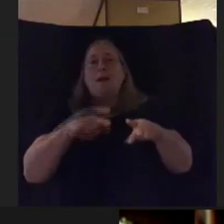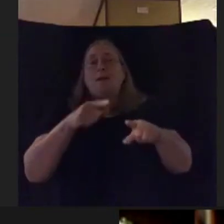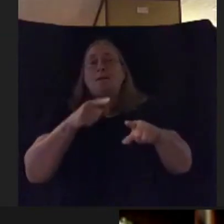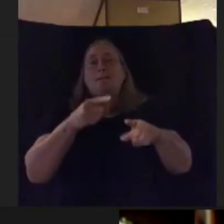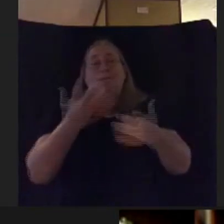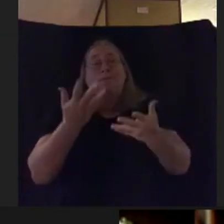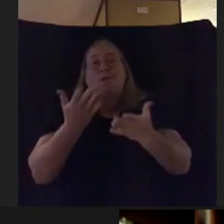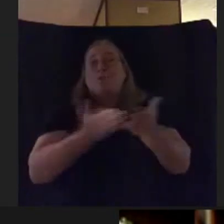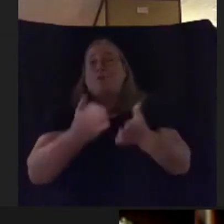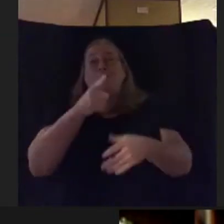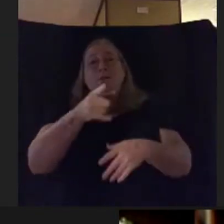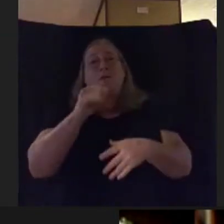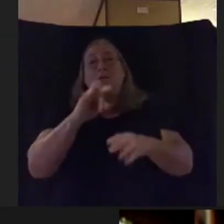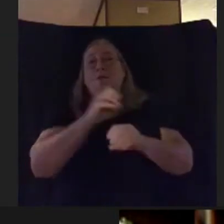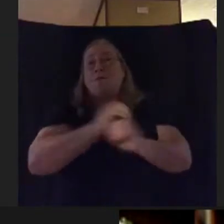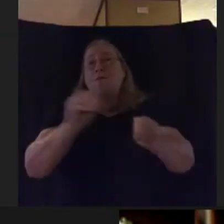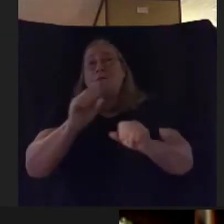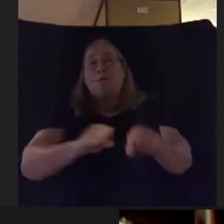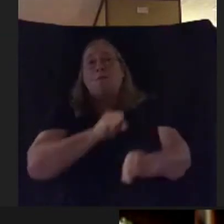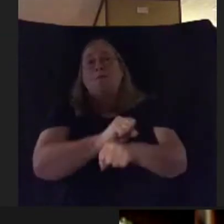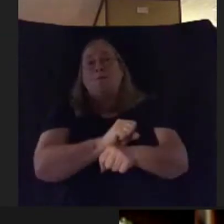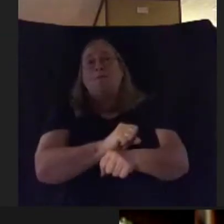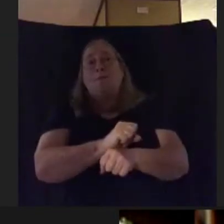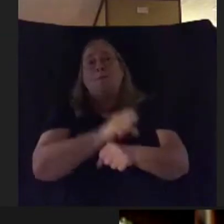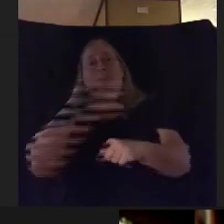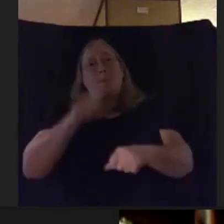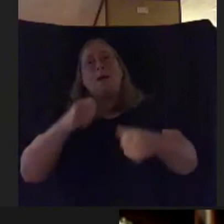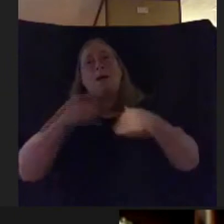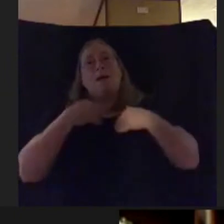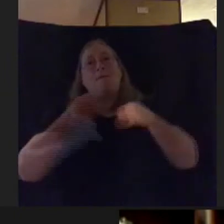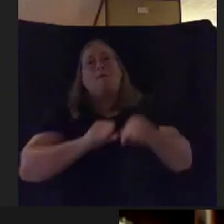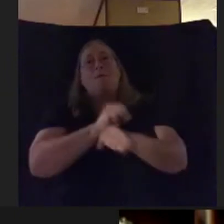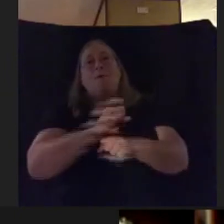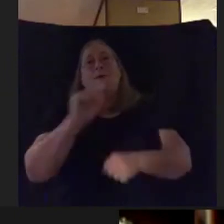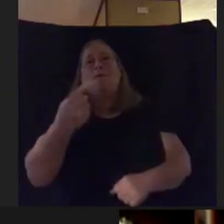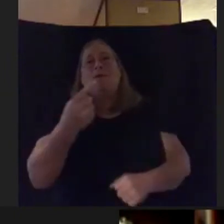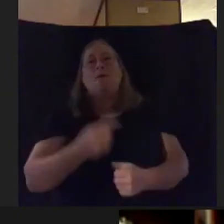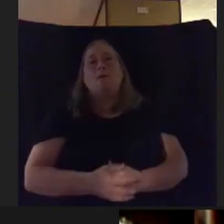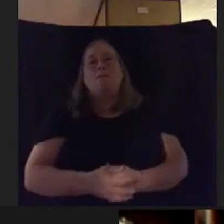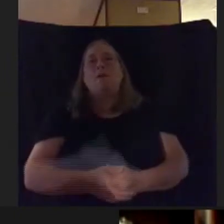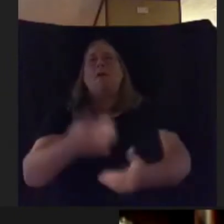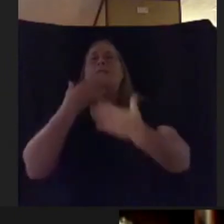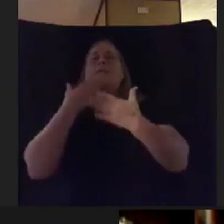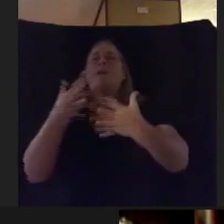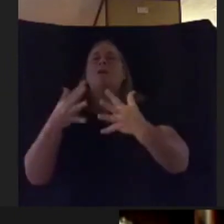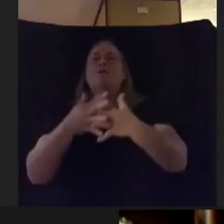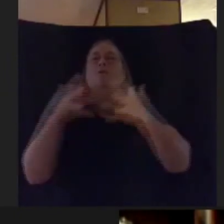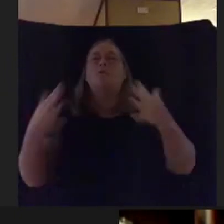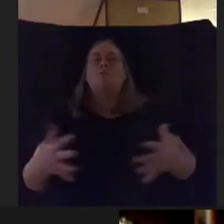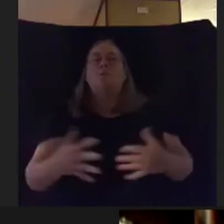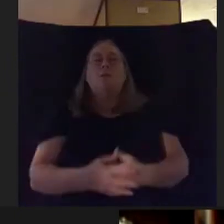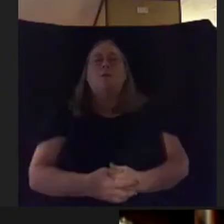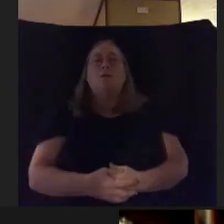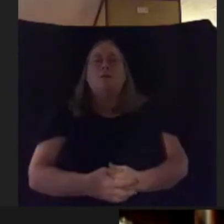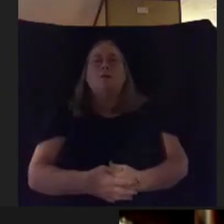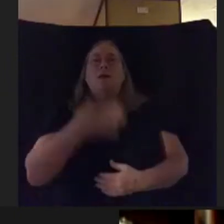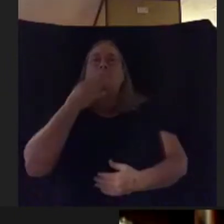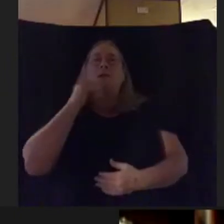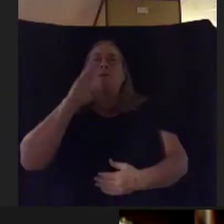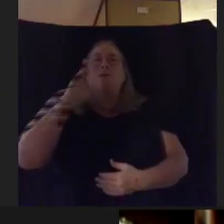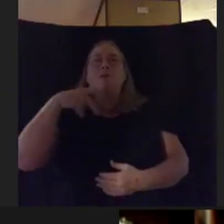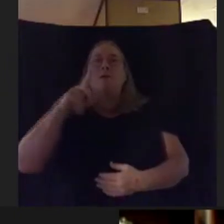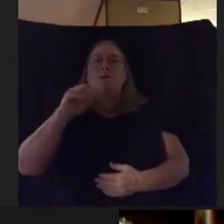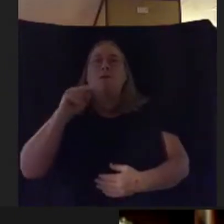very, very important that they have that appointment before they come out. Thank you so much, Jim. We appreciate that update. We're going to go